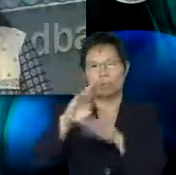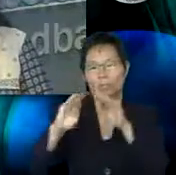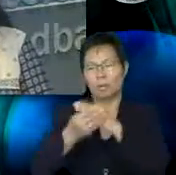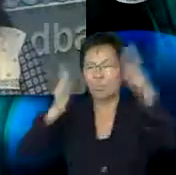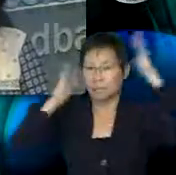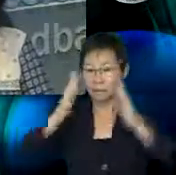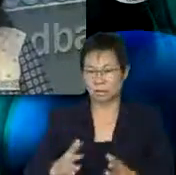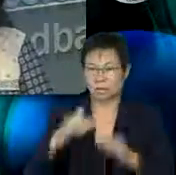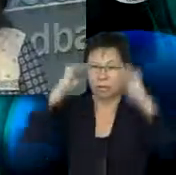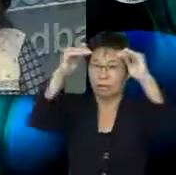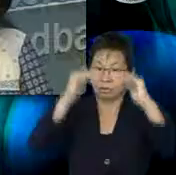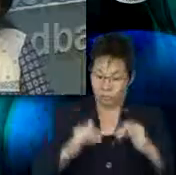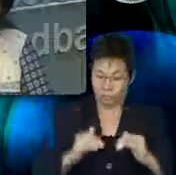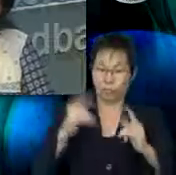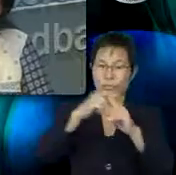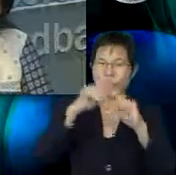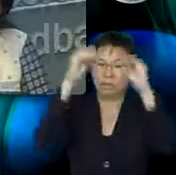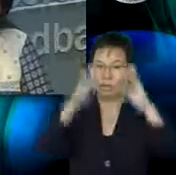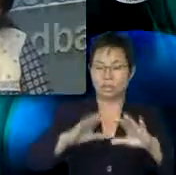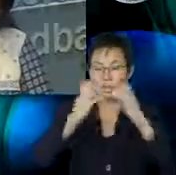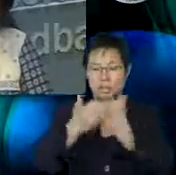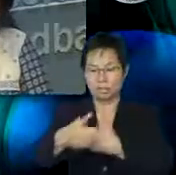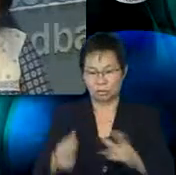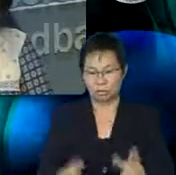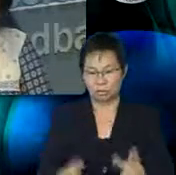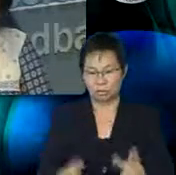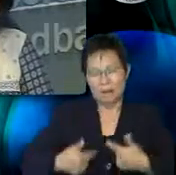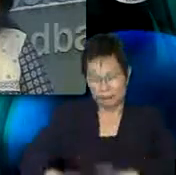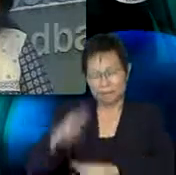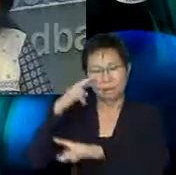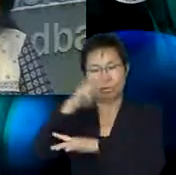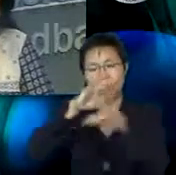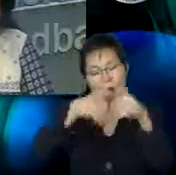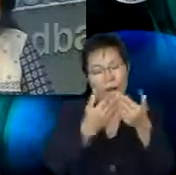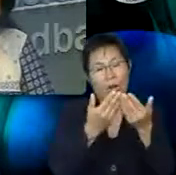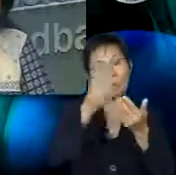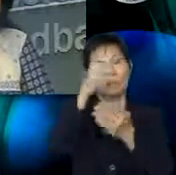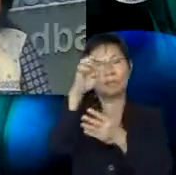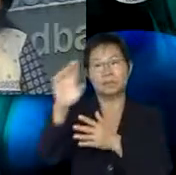We will now move on to another teacher's classroom. Let us look at how